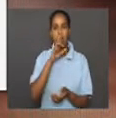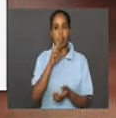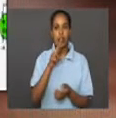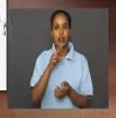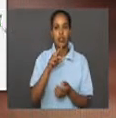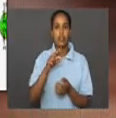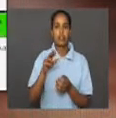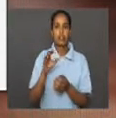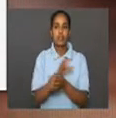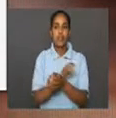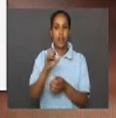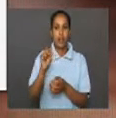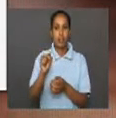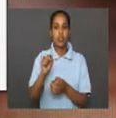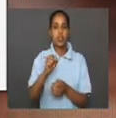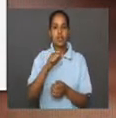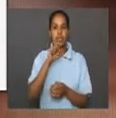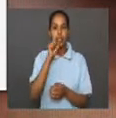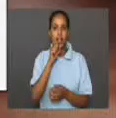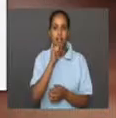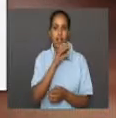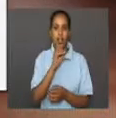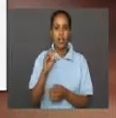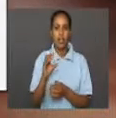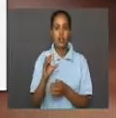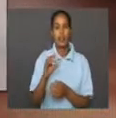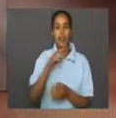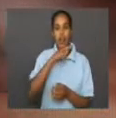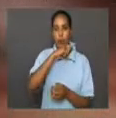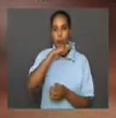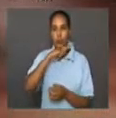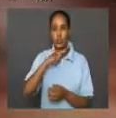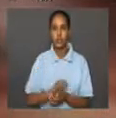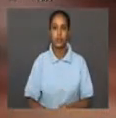are cellulose, starch, and glycogen.